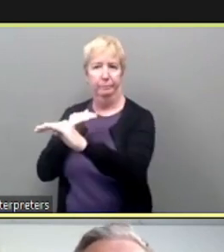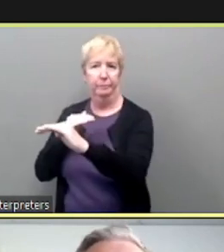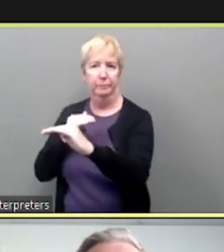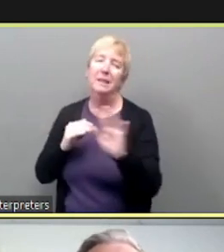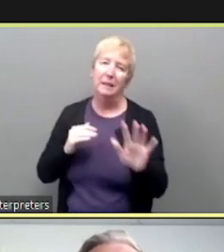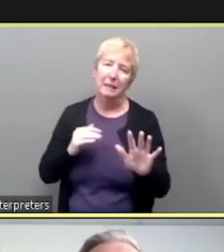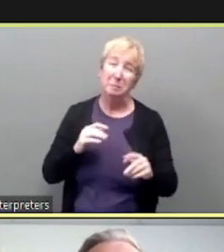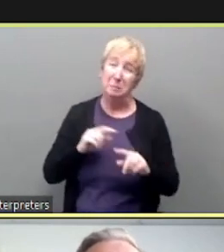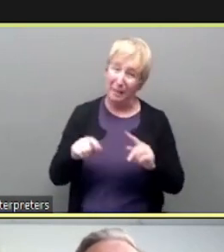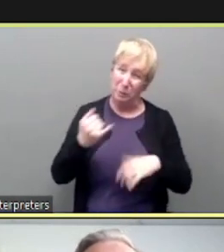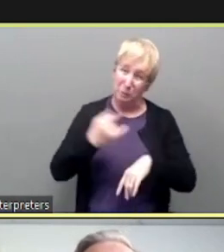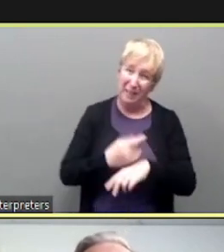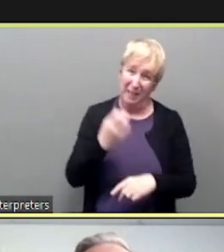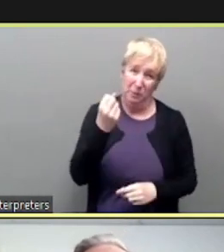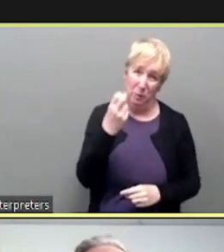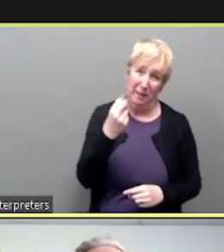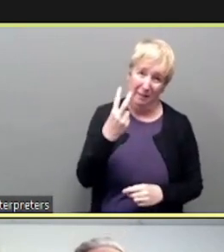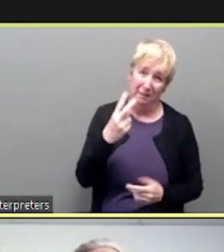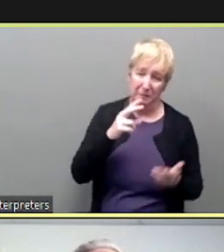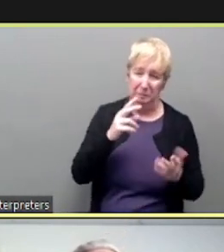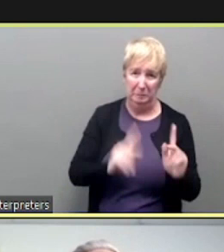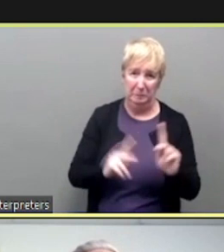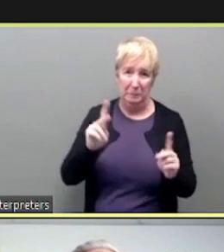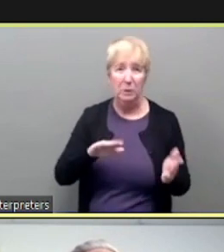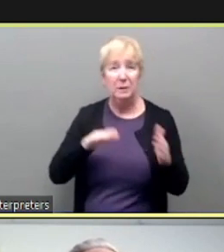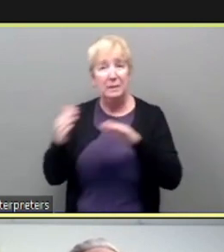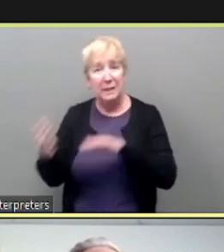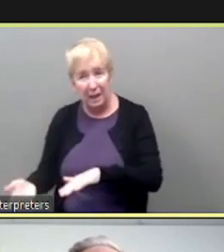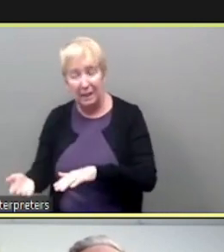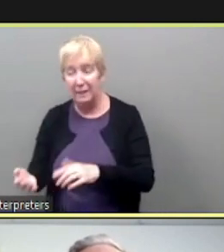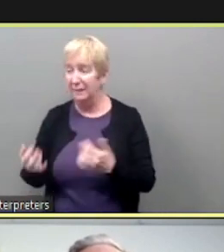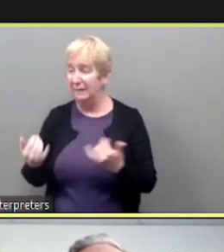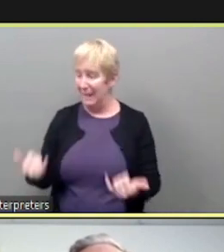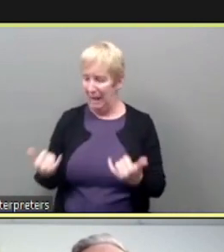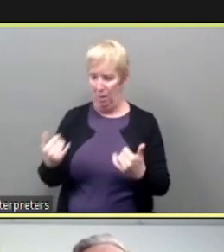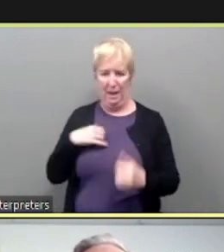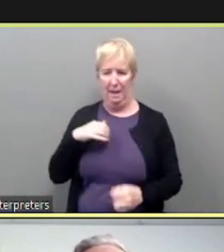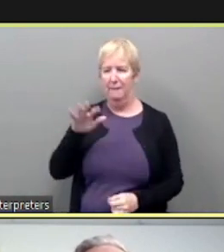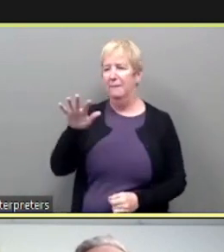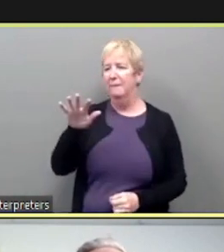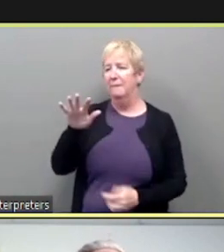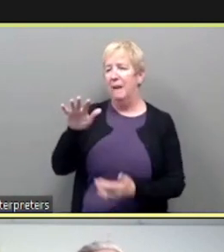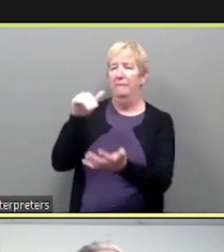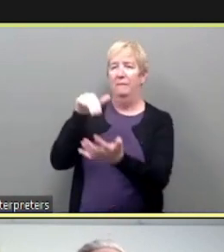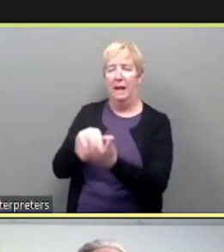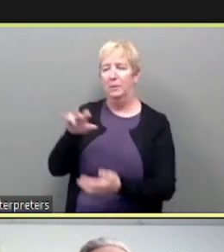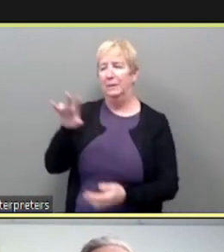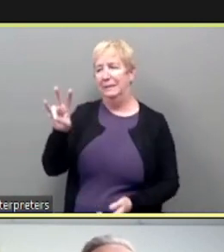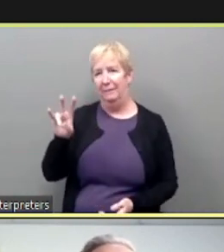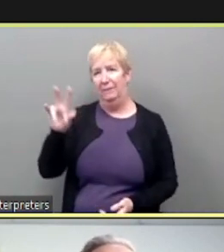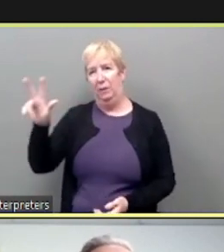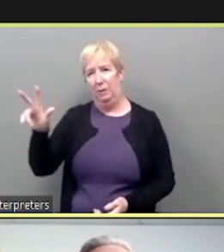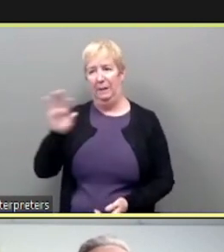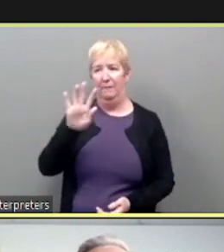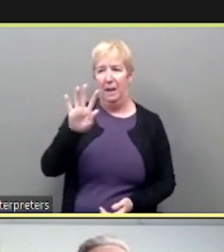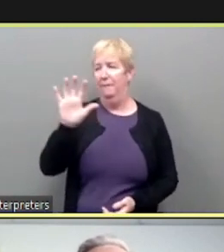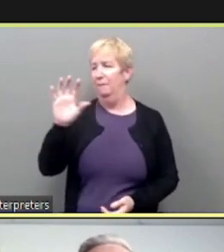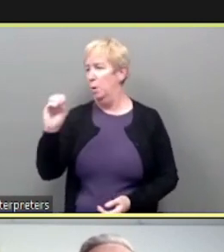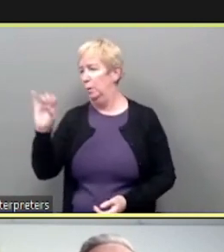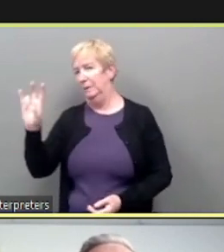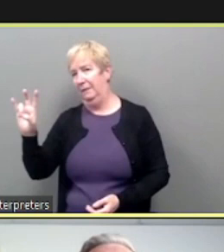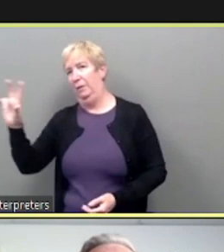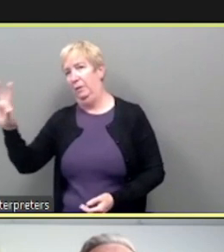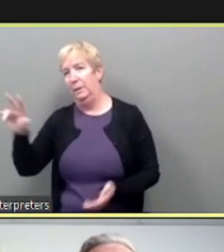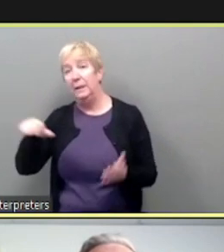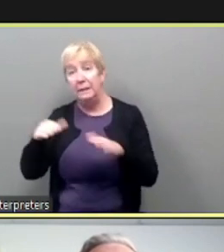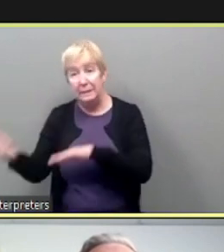were 12 today, and of course, we're over 5,000 now at 5,073 as of, I believe it